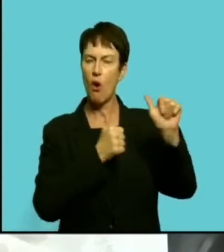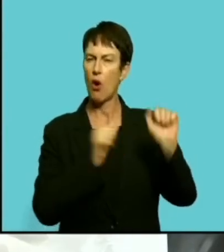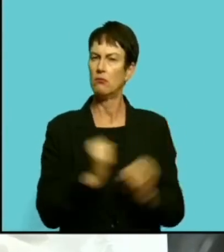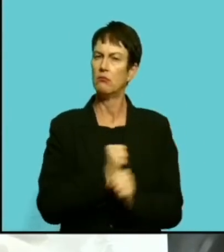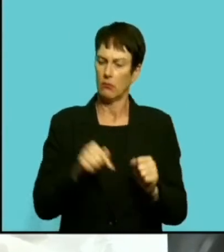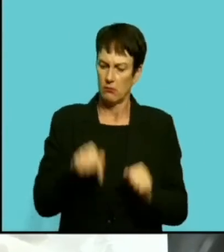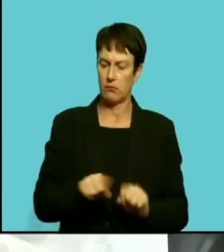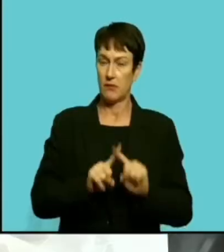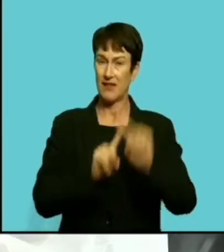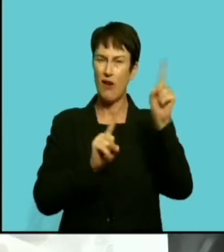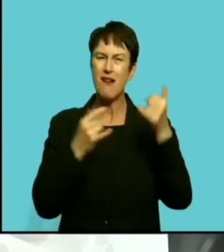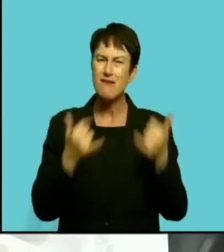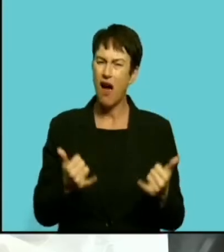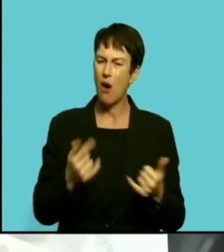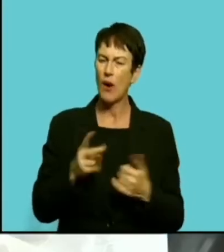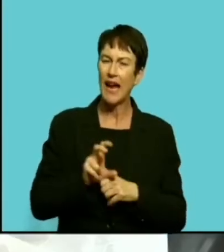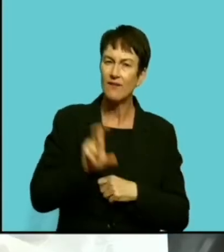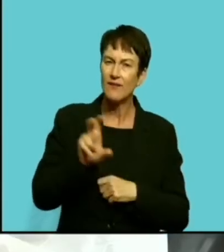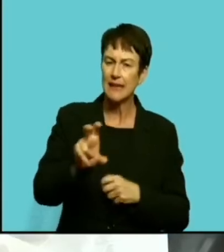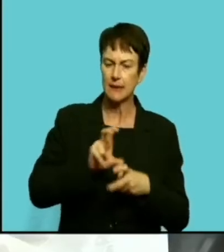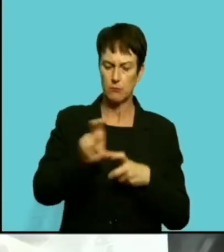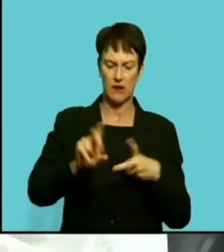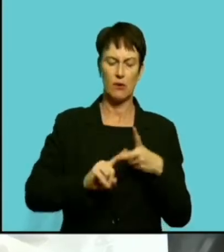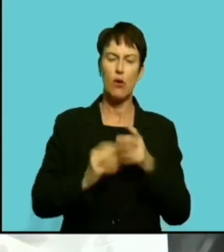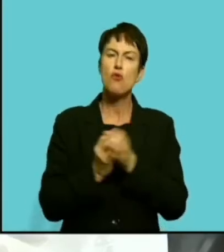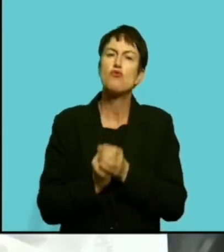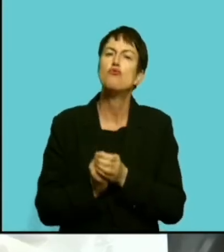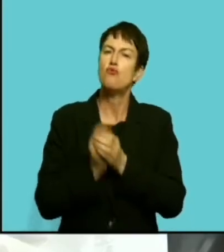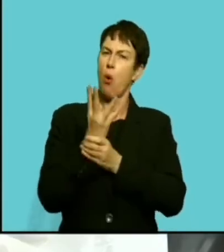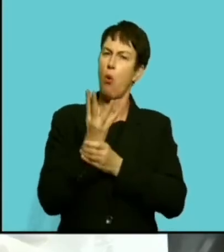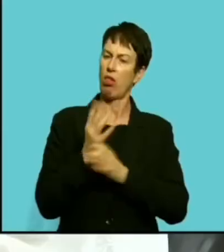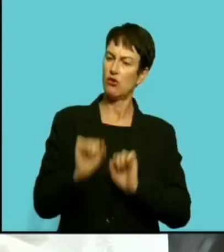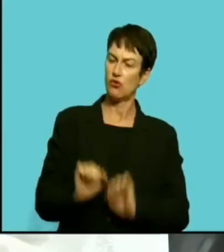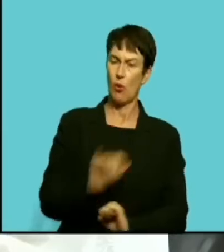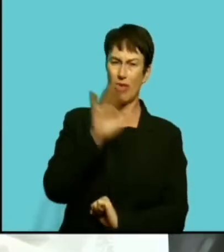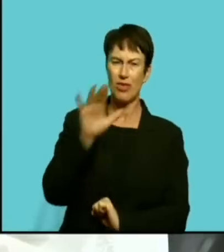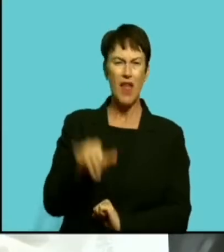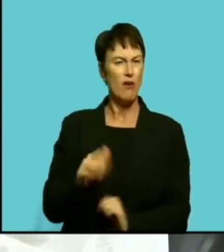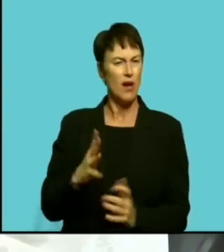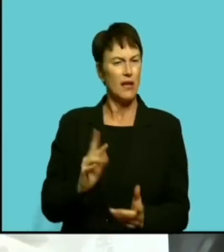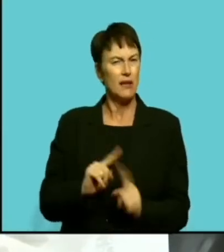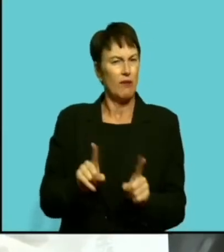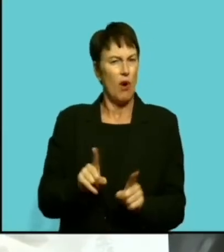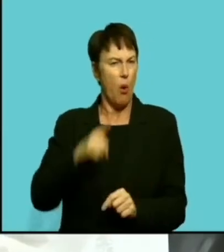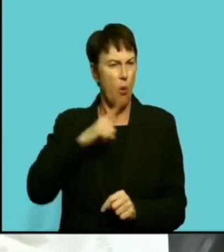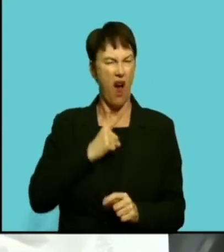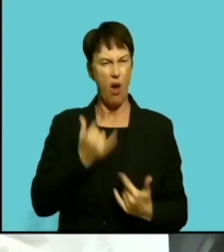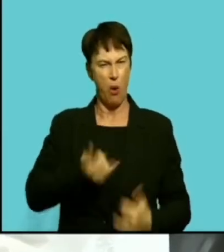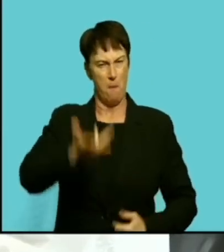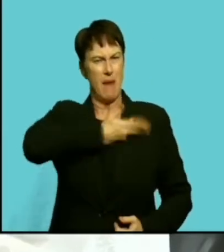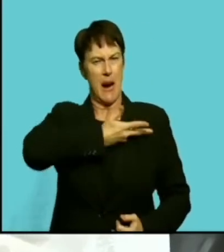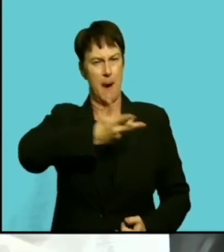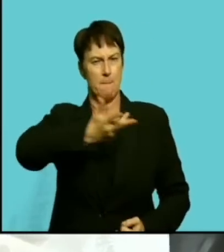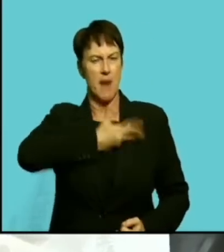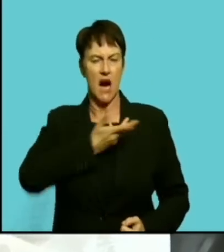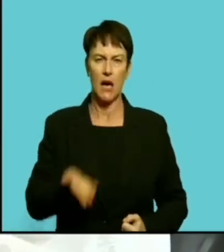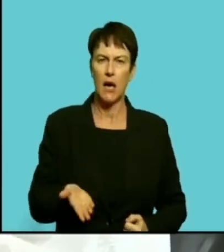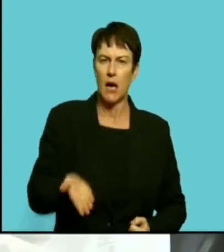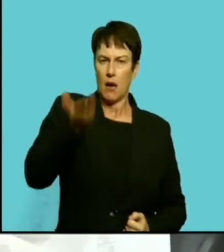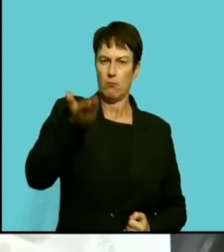in SA, aren't conditions different enough this time to justify a slower pace of increasing rates?